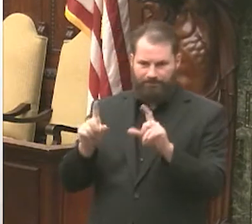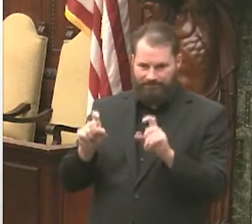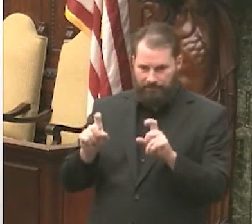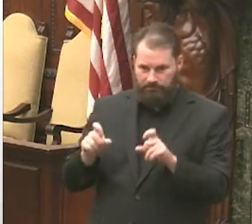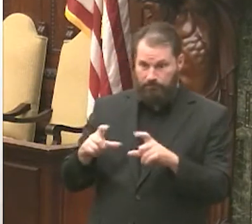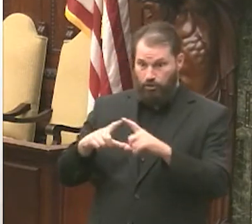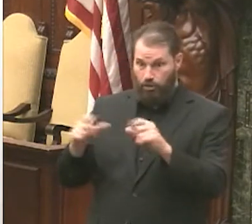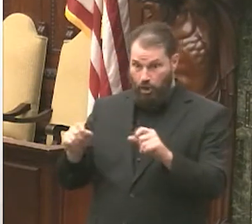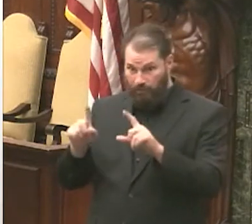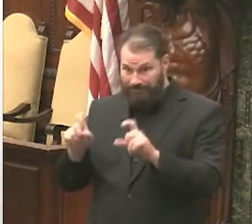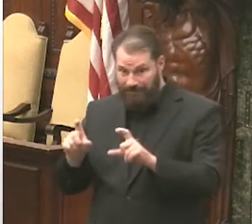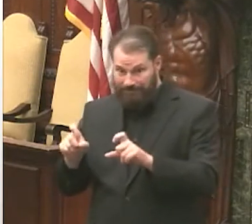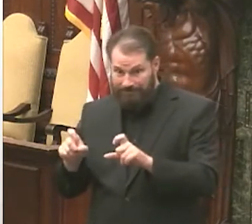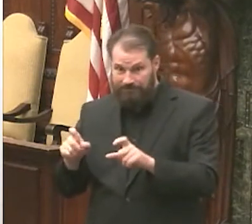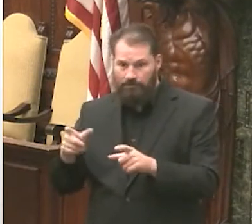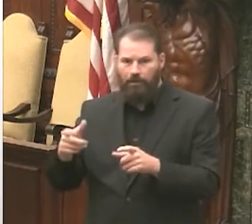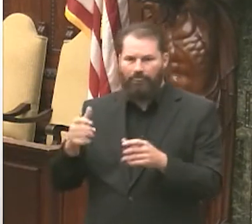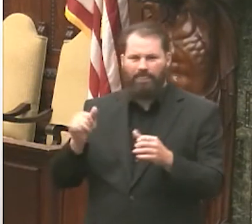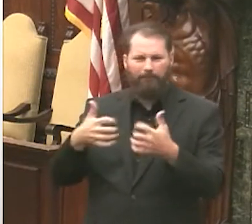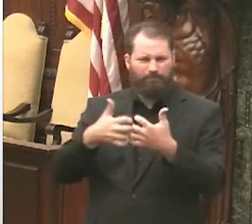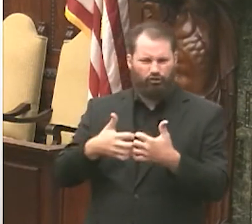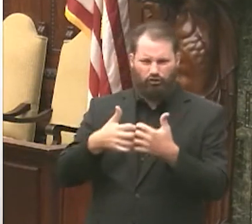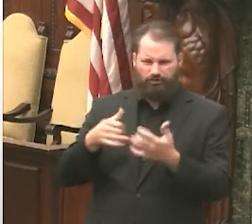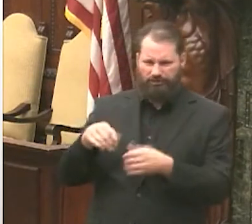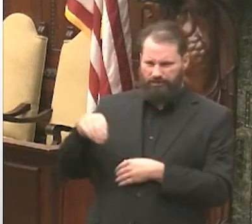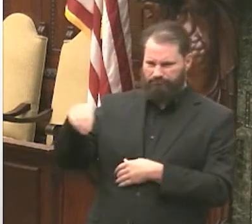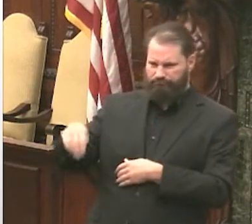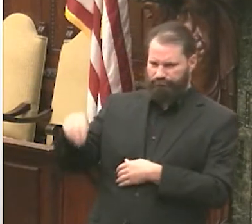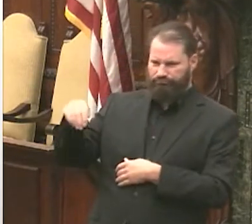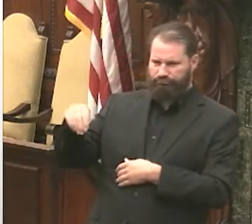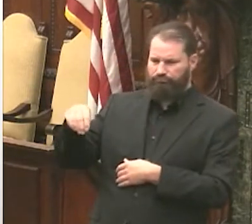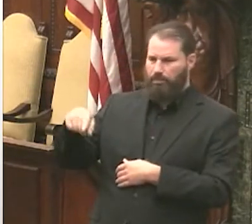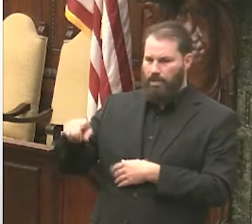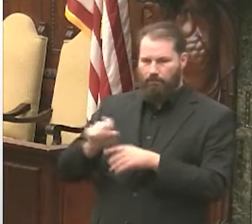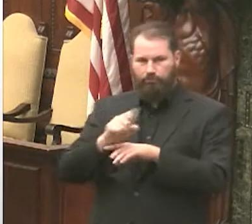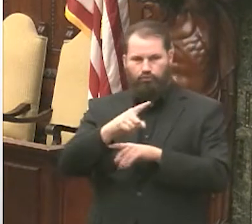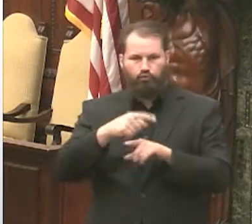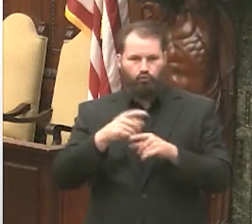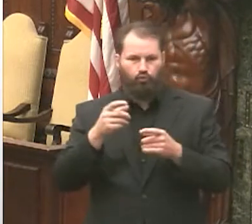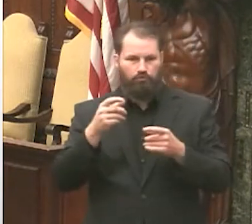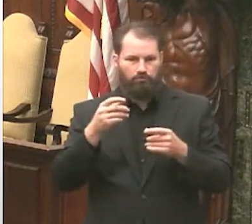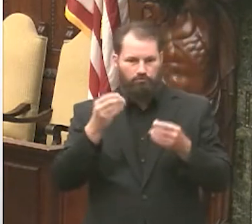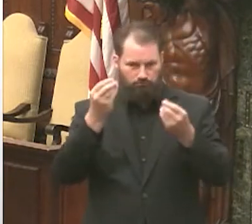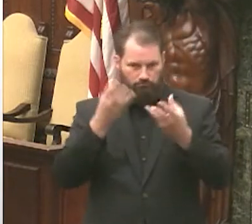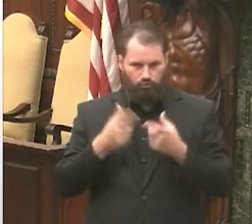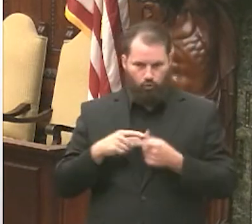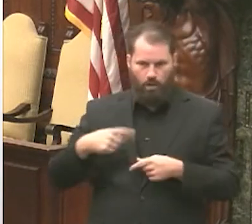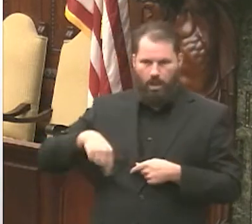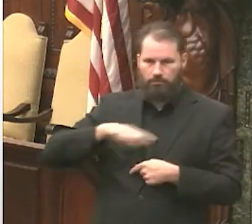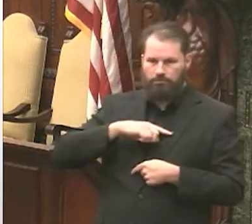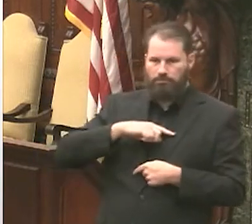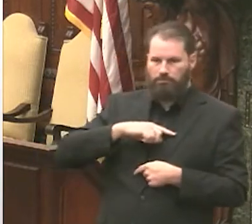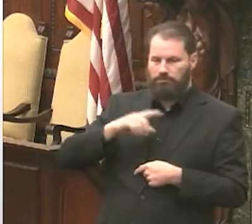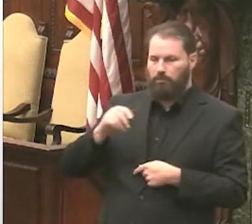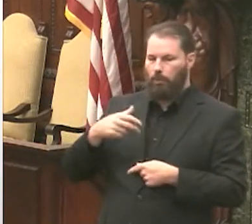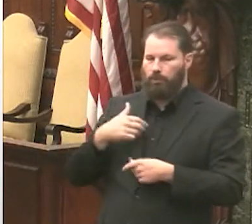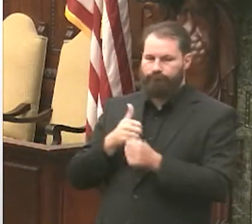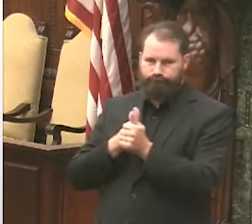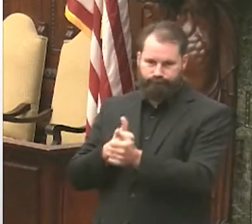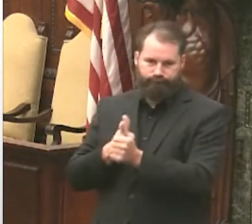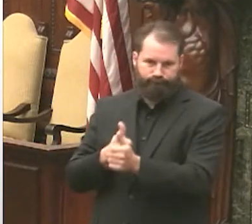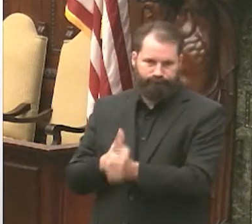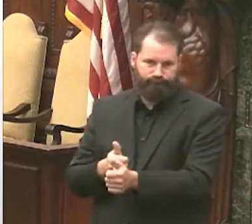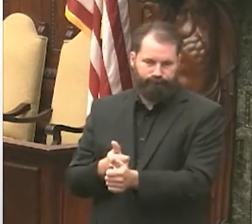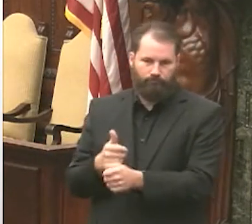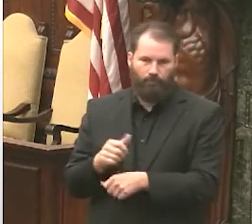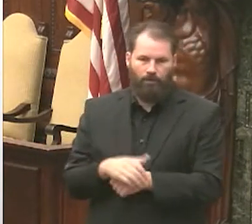maybe many clinics doing that, they need to report the results to the health department so that we have the data so that we can track the epidemic. Now let me move on